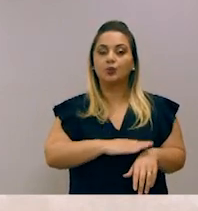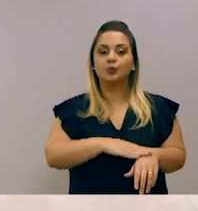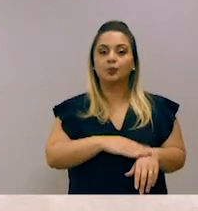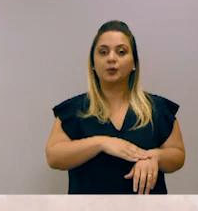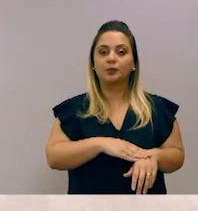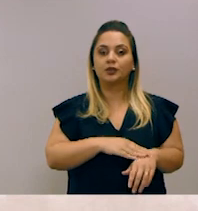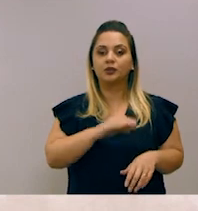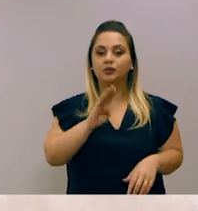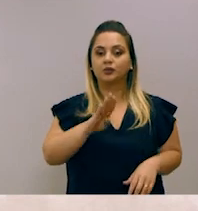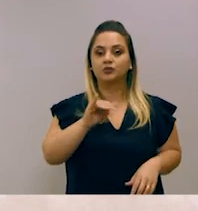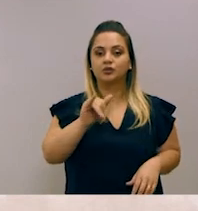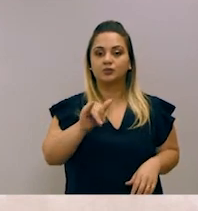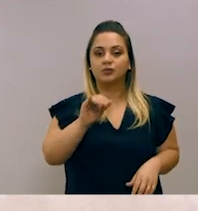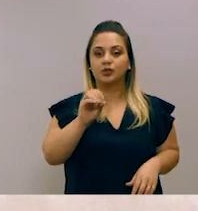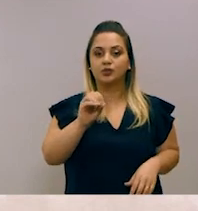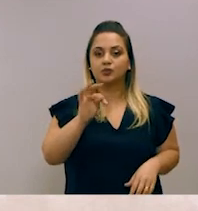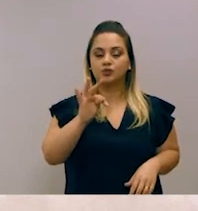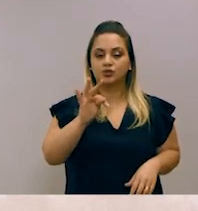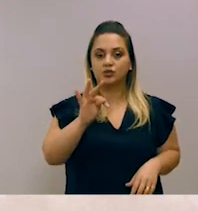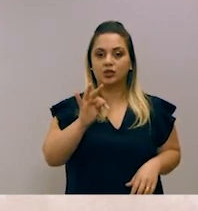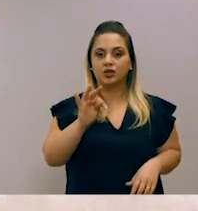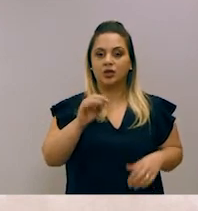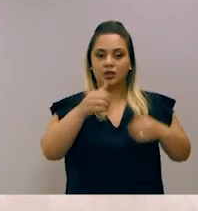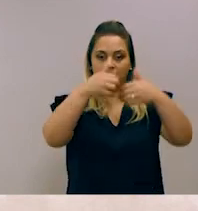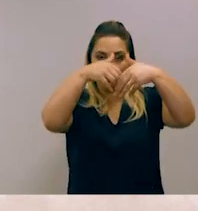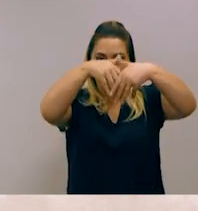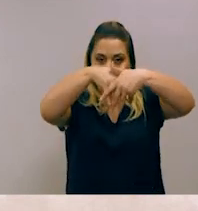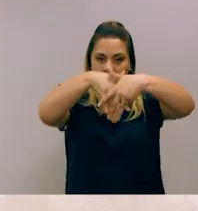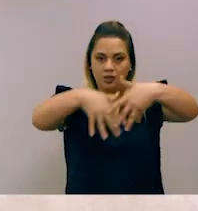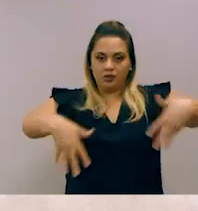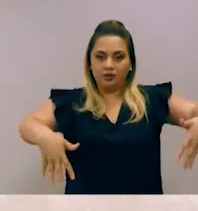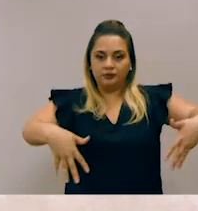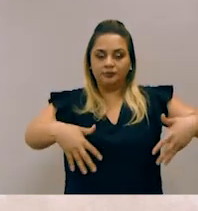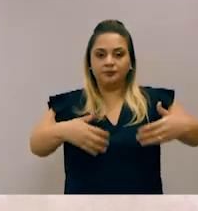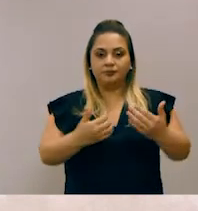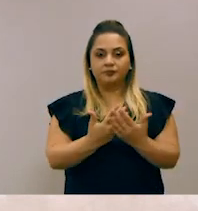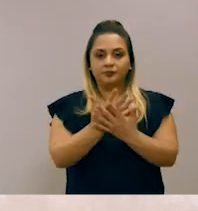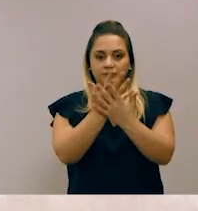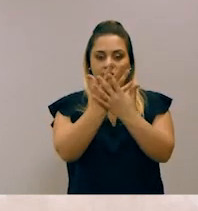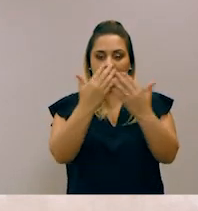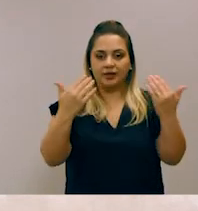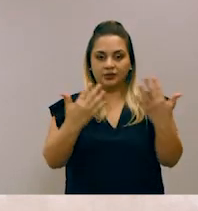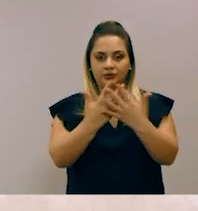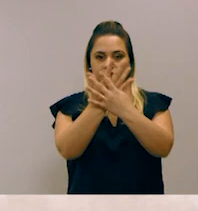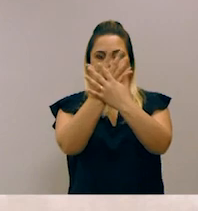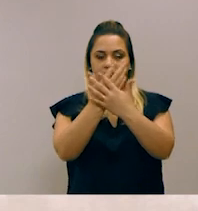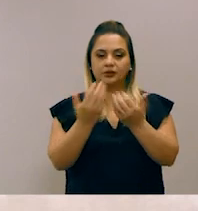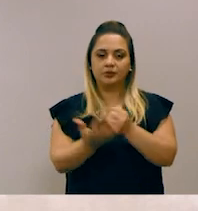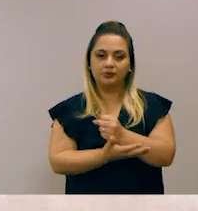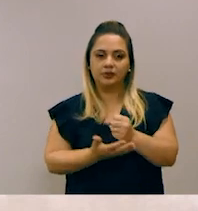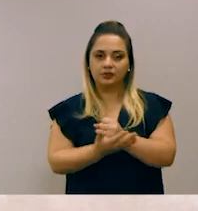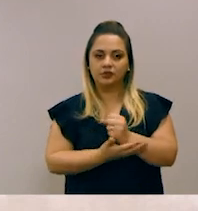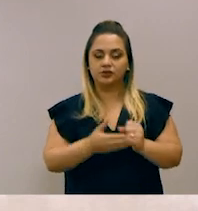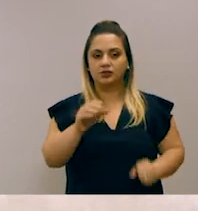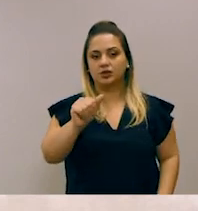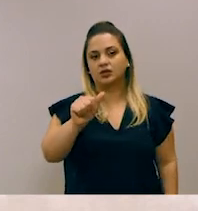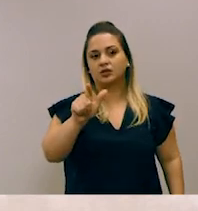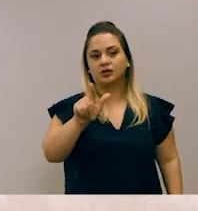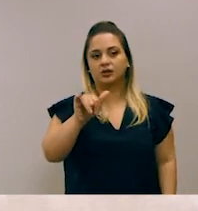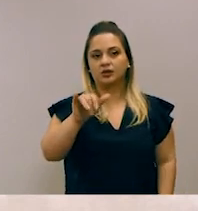verified, and they are 5% of the generation of the network, of the base of